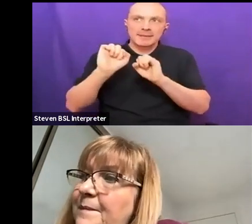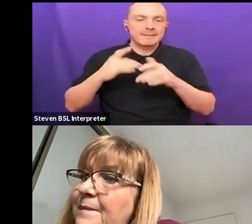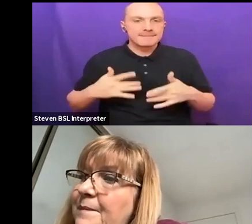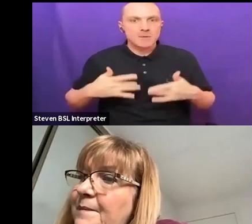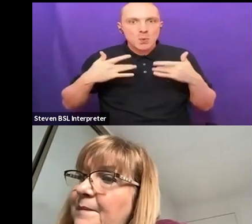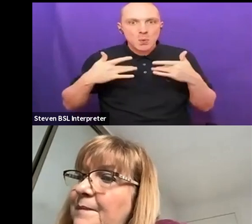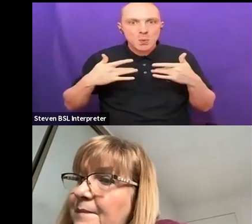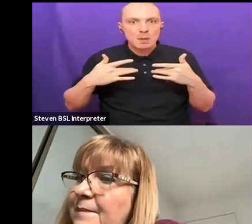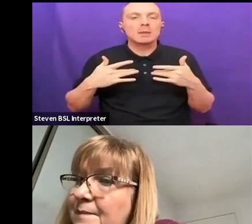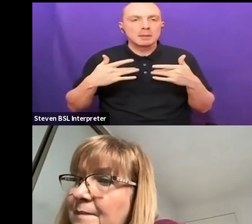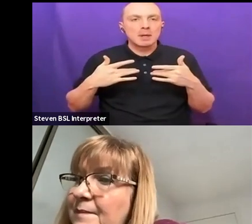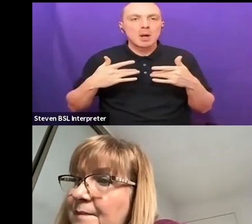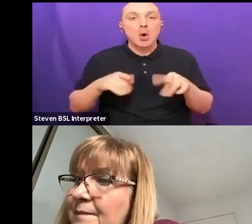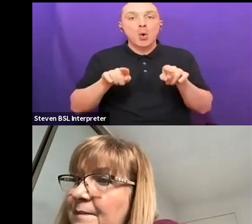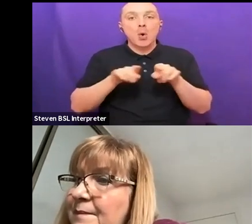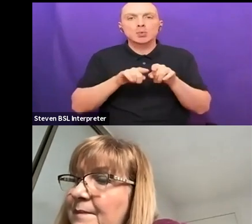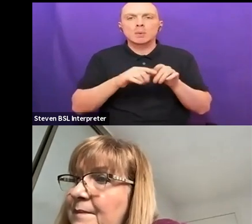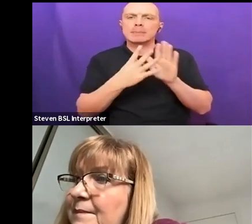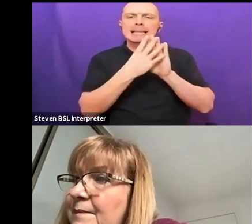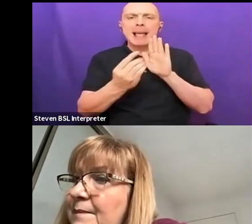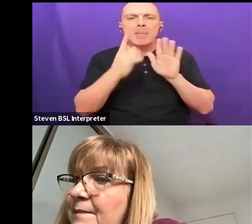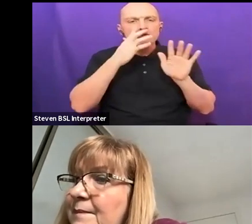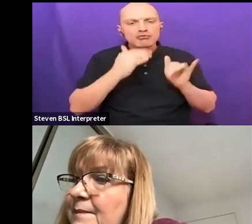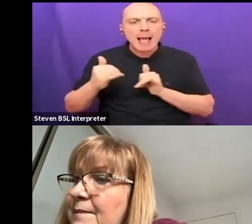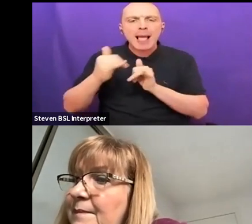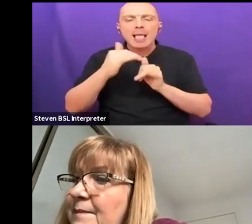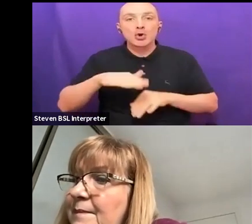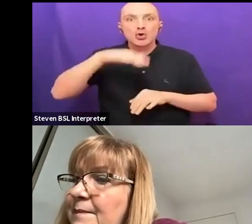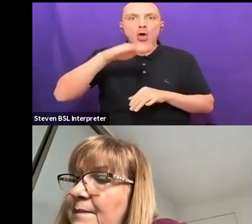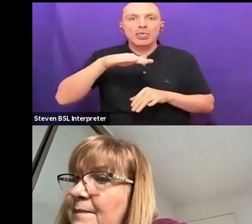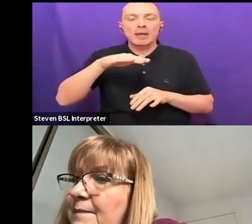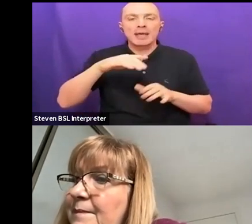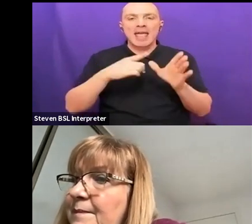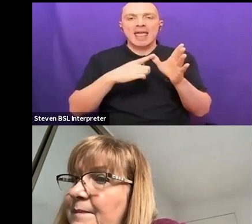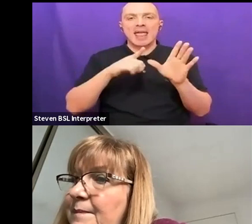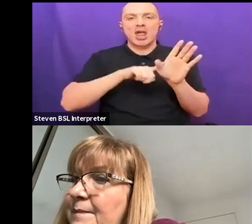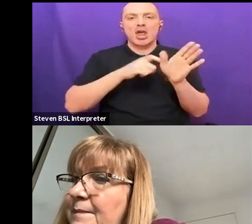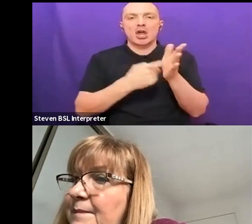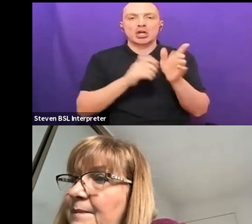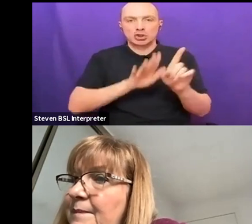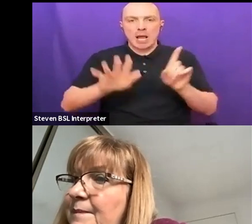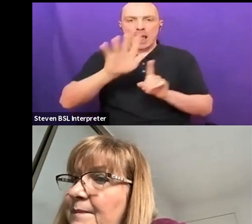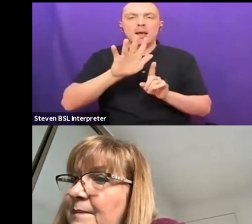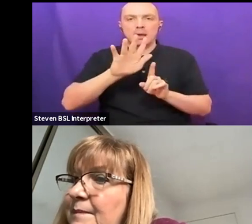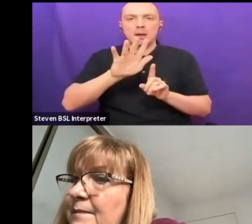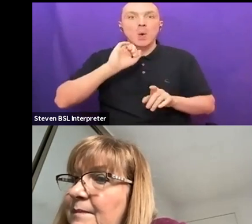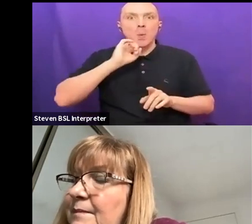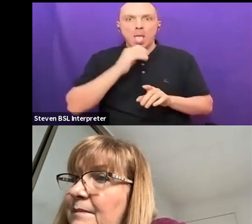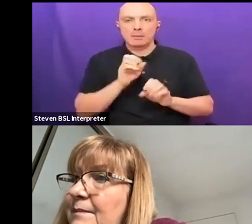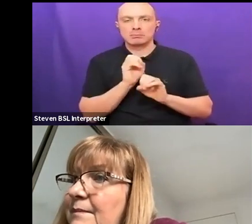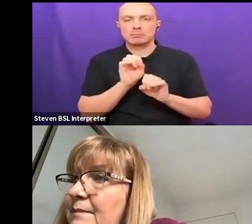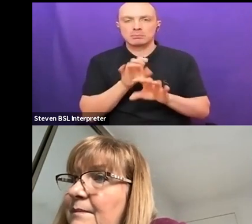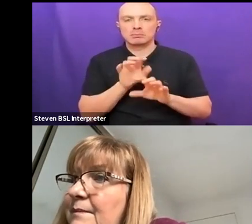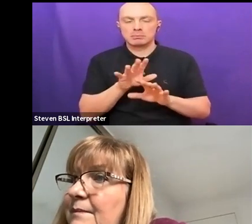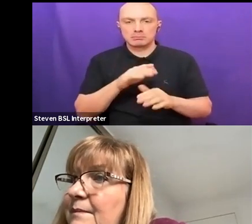practice with some case studies from North Ayrshire. And then we'll hear about the impacts, particularly the impact on disabled people. As I